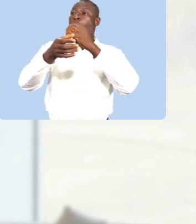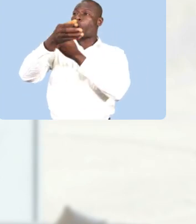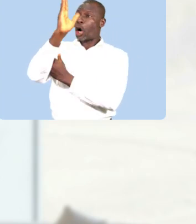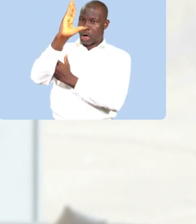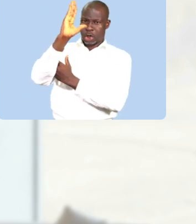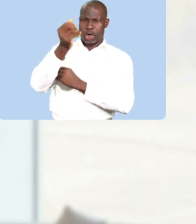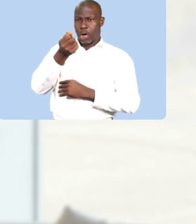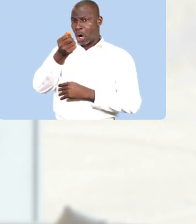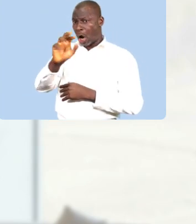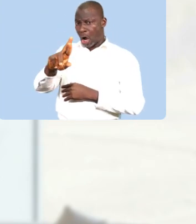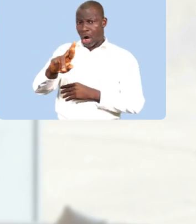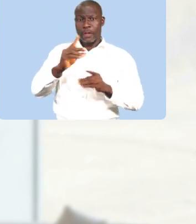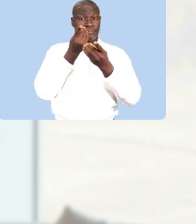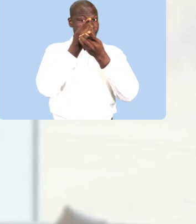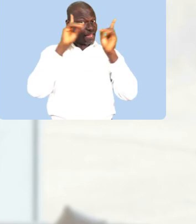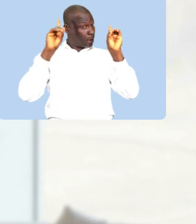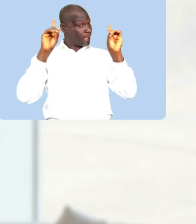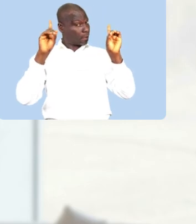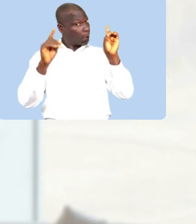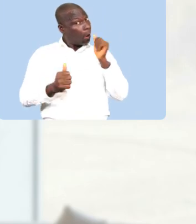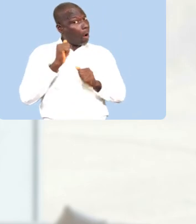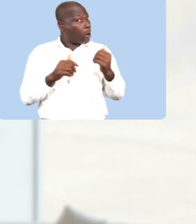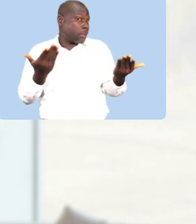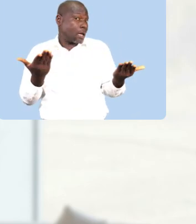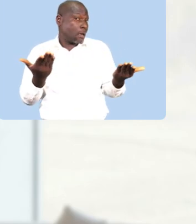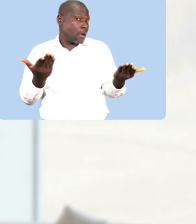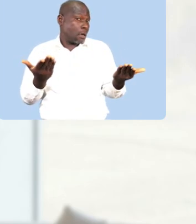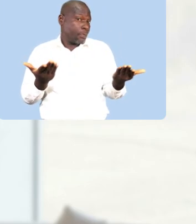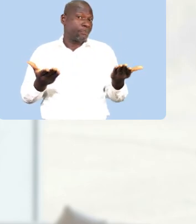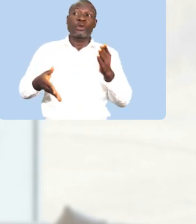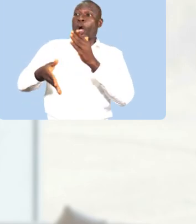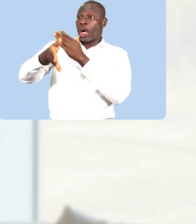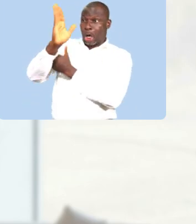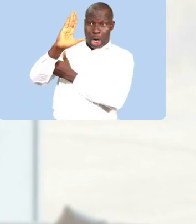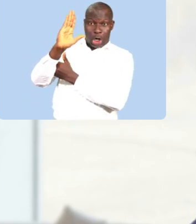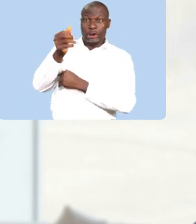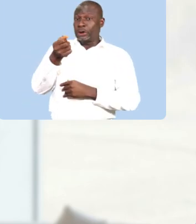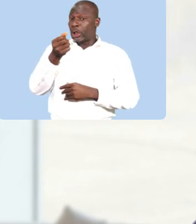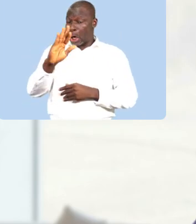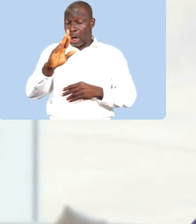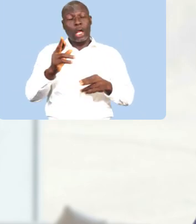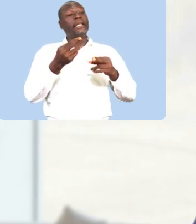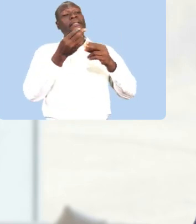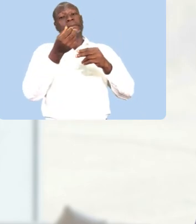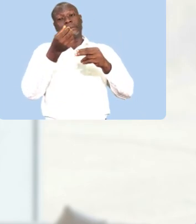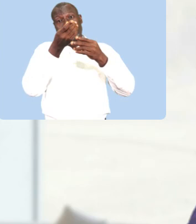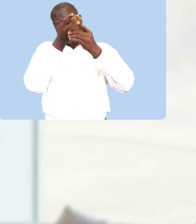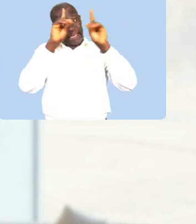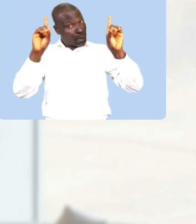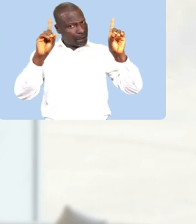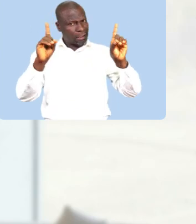Onyankopon asem nie ana democracy ezusu enie wa wutie mi hwem na yi